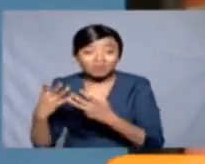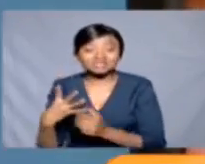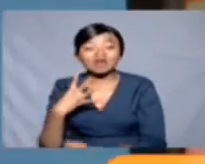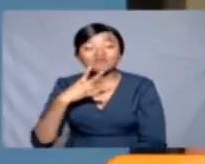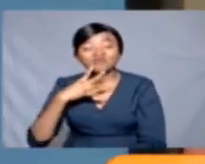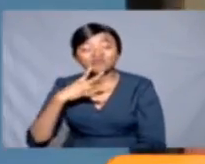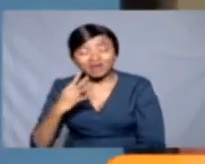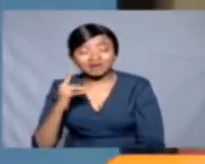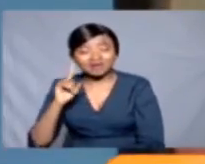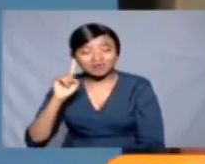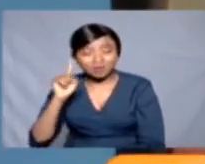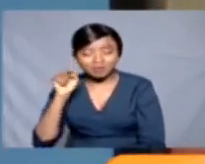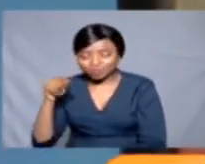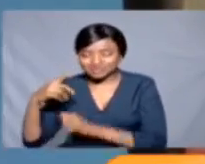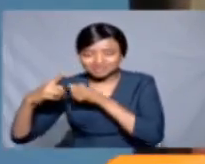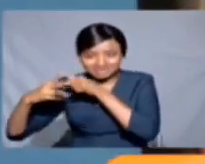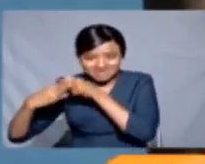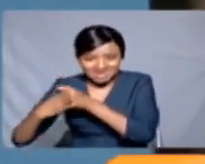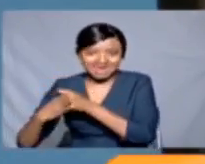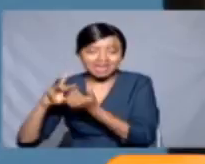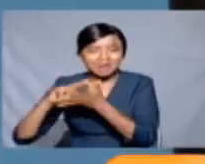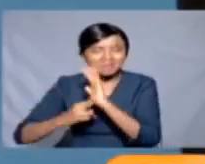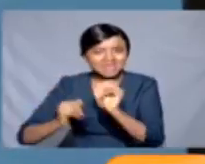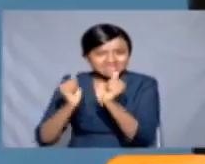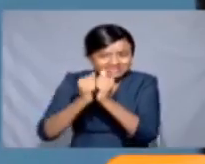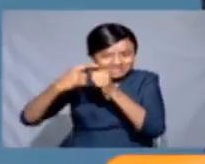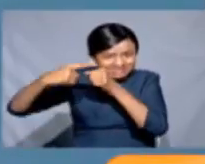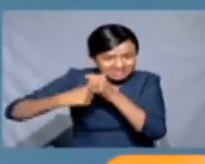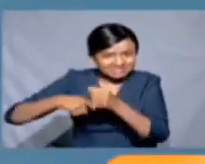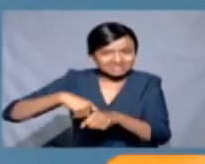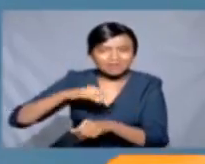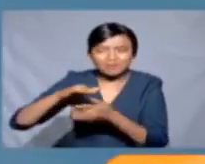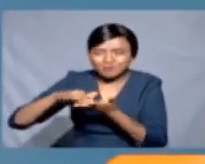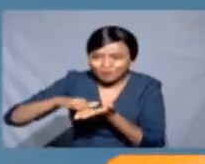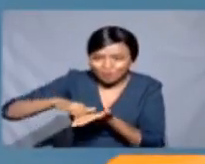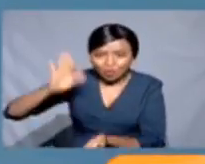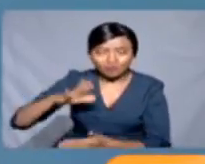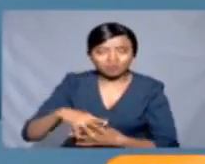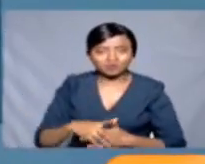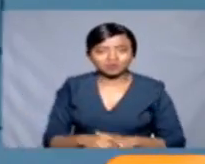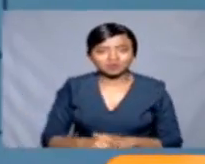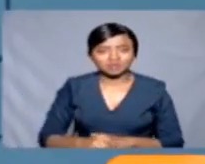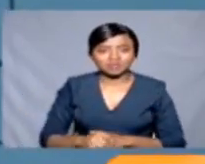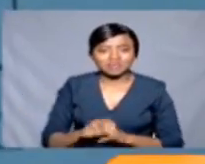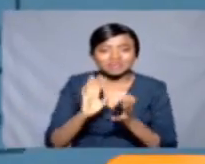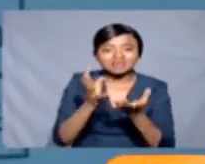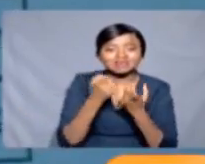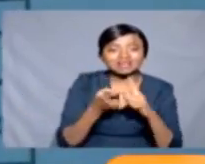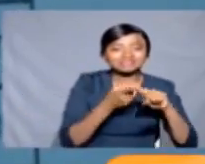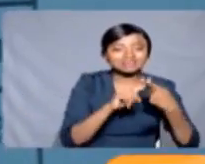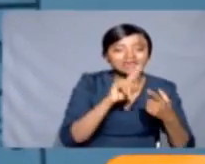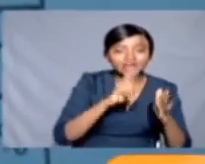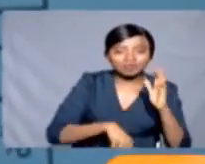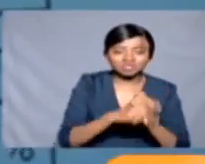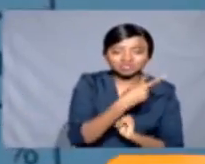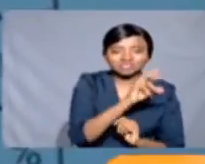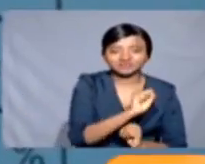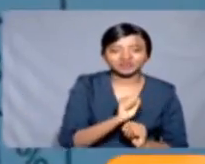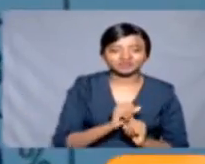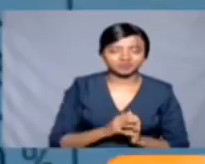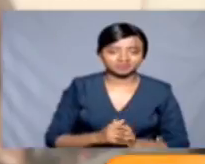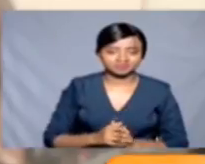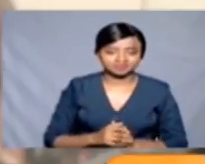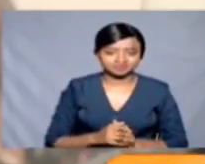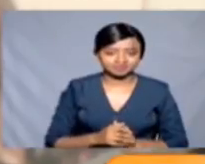401.9 milligrams per cubic meter, 16 times higher the required standard of 25 milligrams per cubic meter